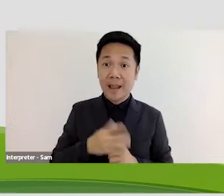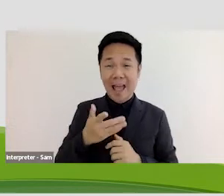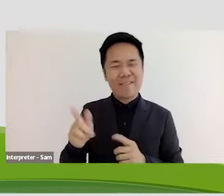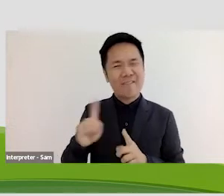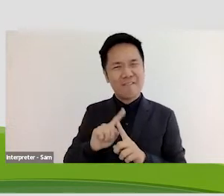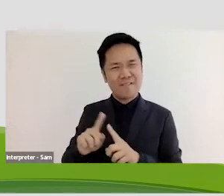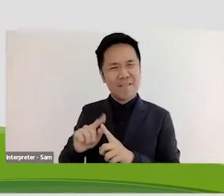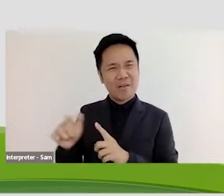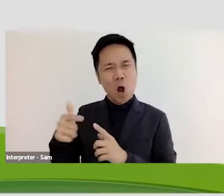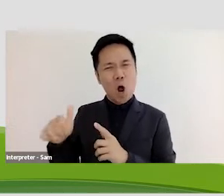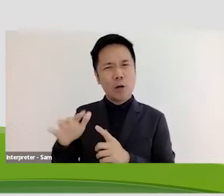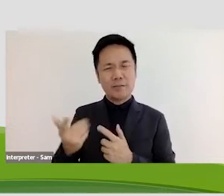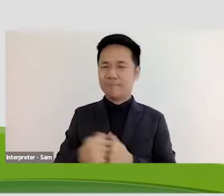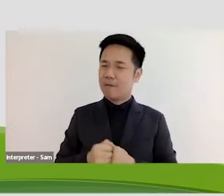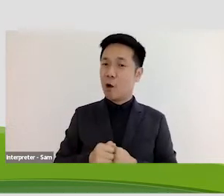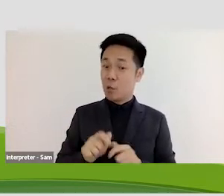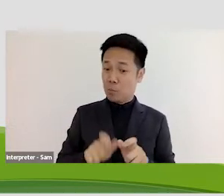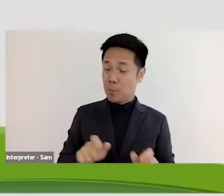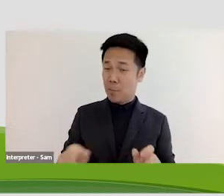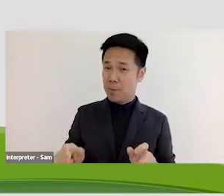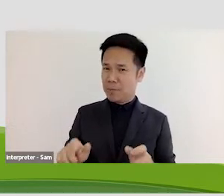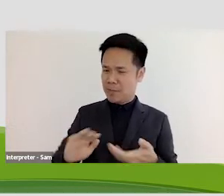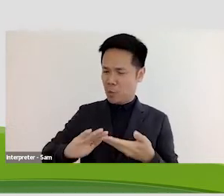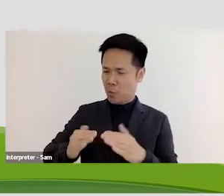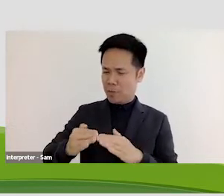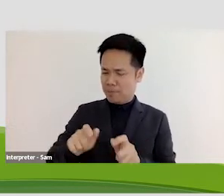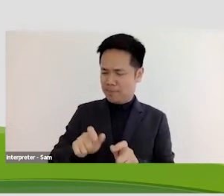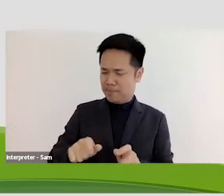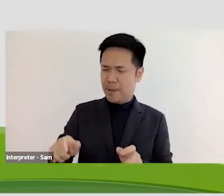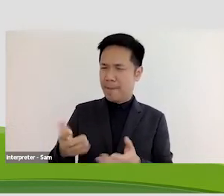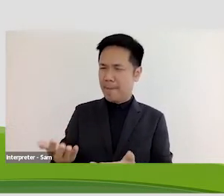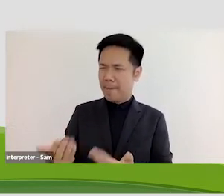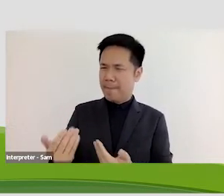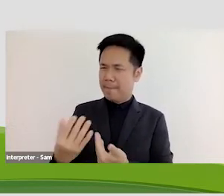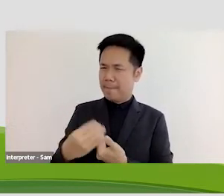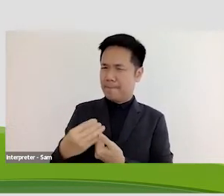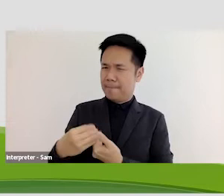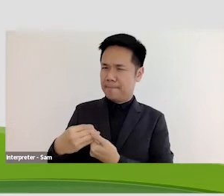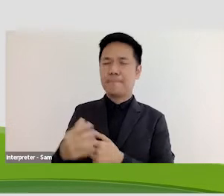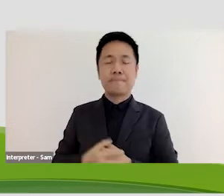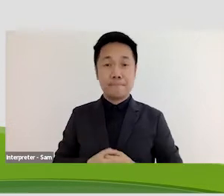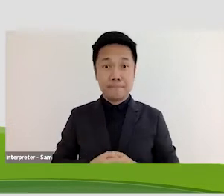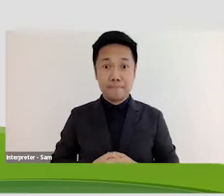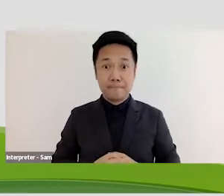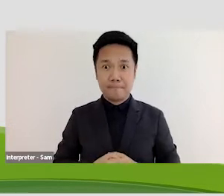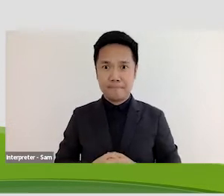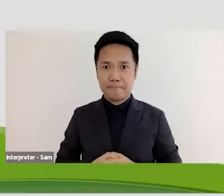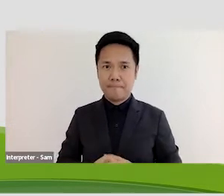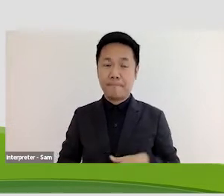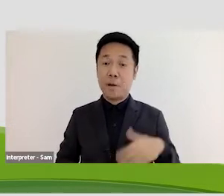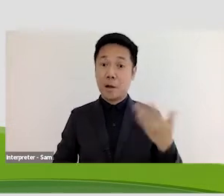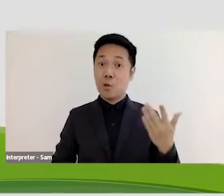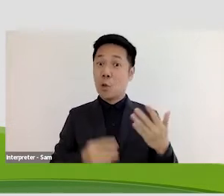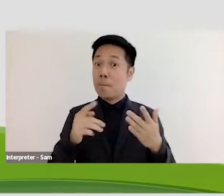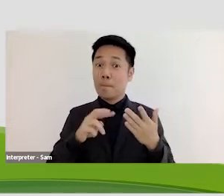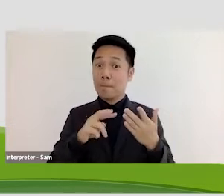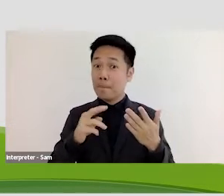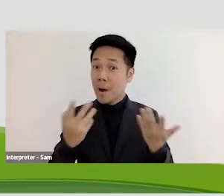well as grassroots communities. So what we want to ensure here is a bottom-up